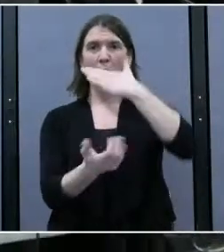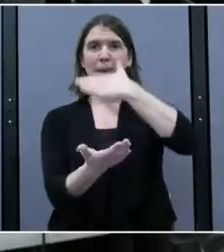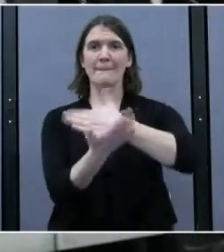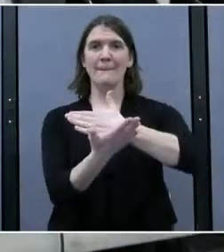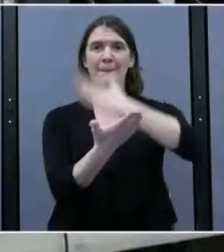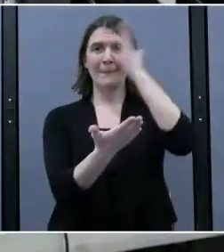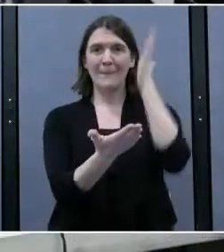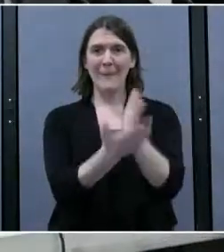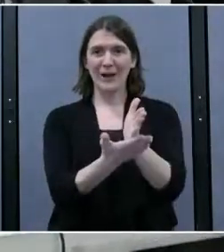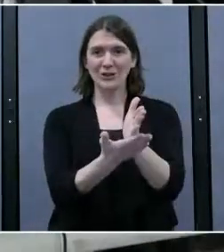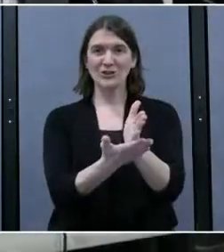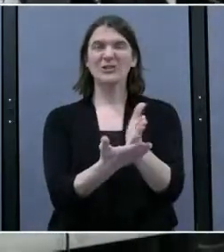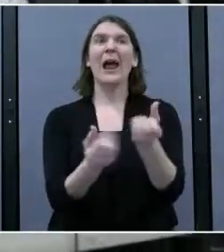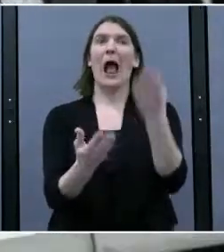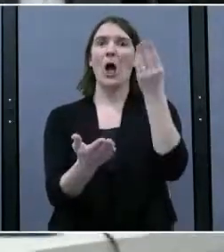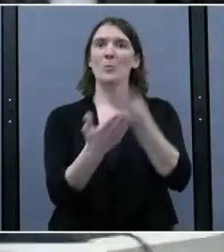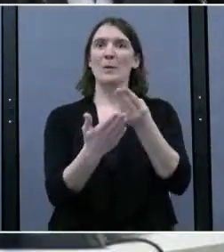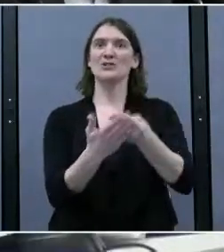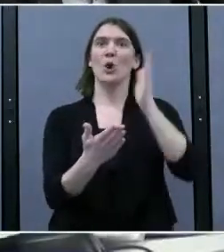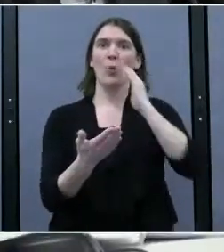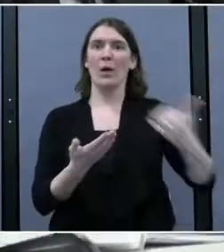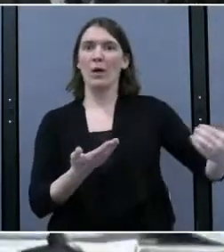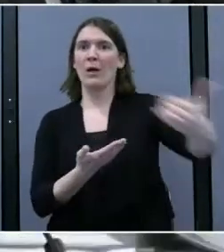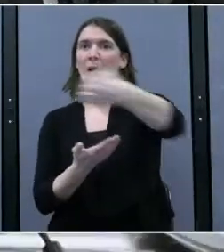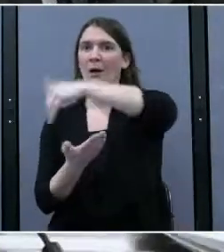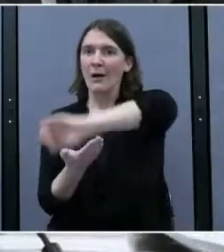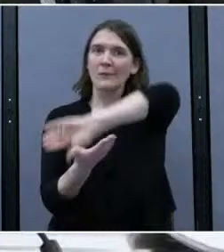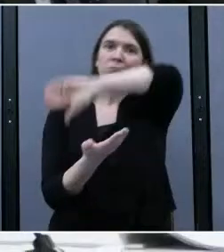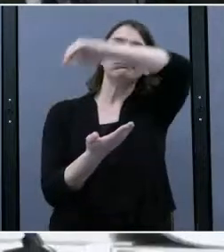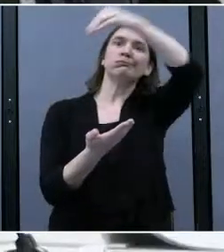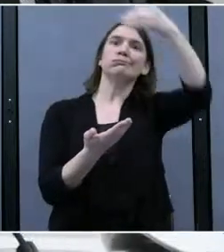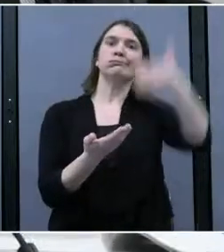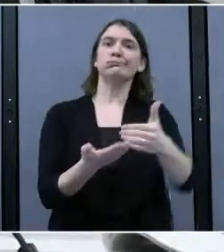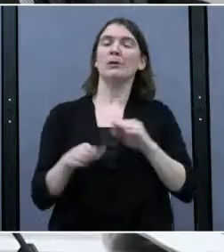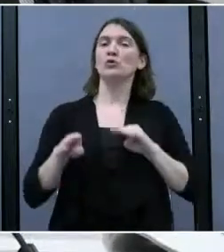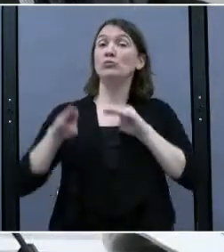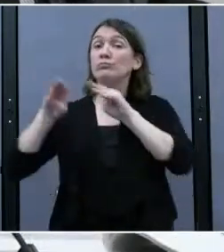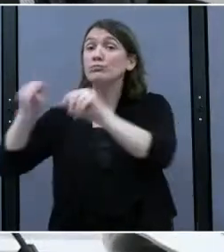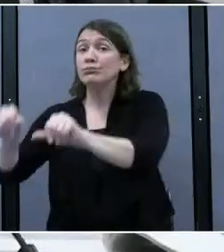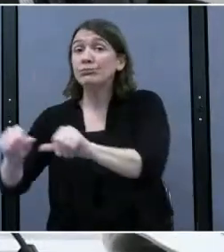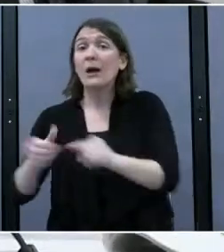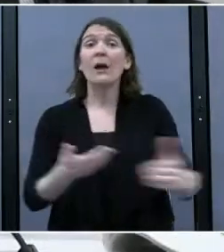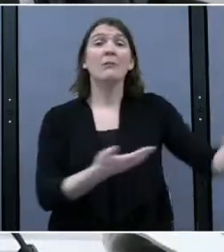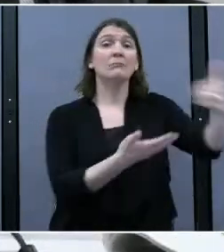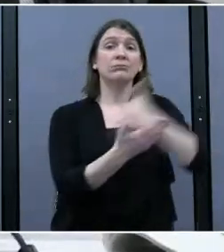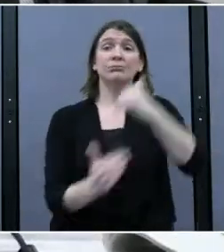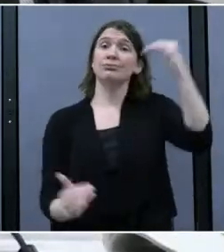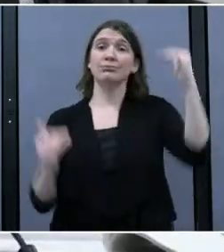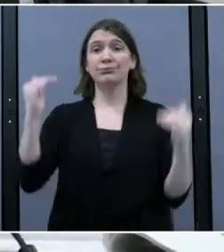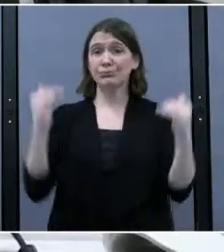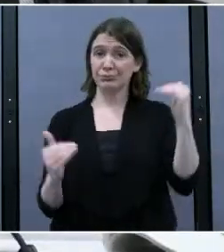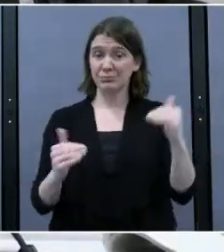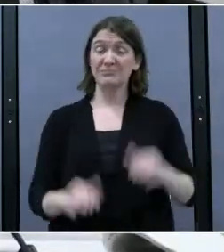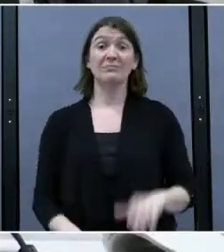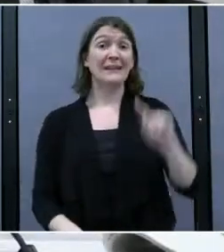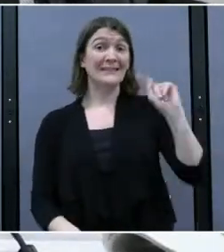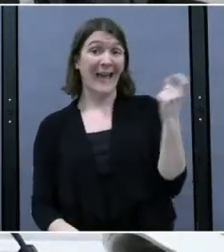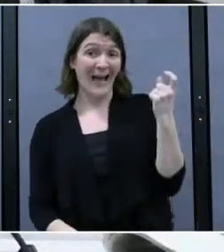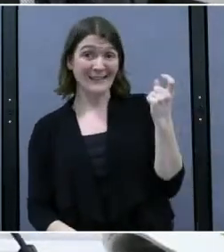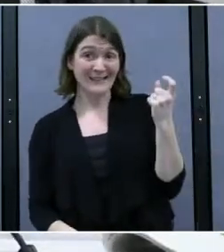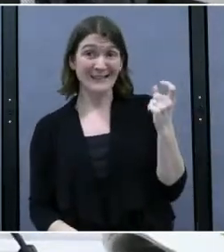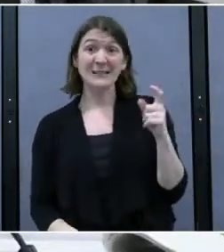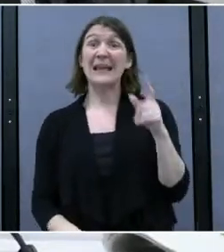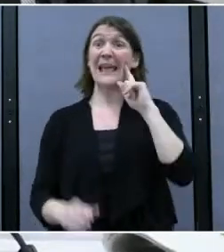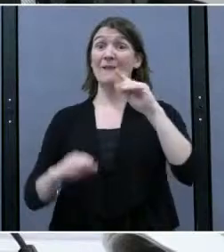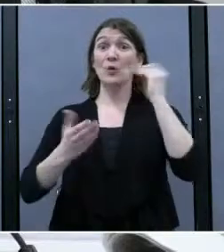town will raise, appropriate, and expend to defray all of its expenses and liabilities in addition to any funds authorized for any other